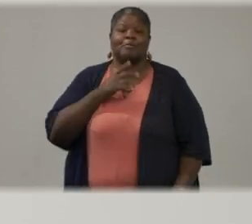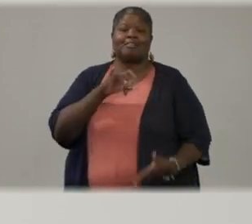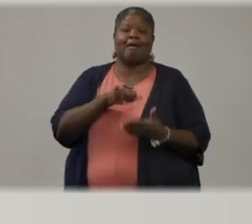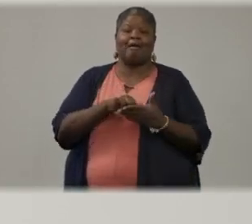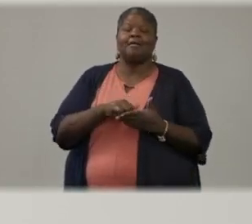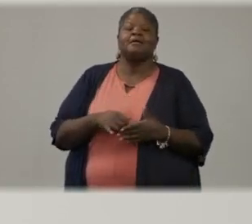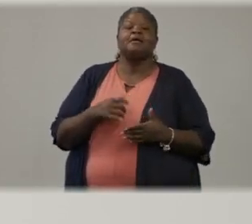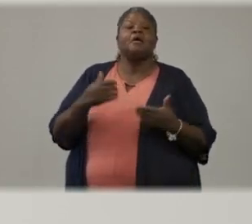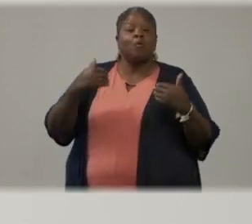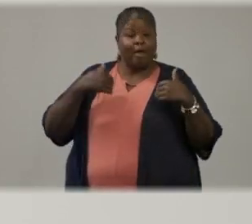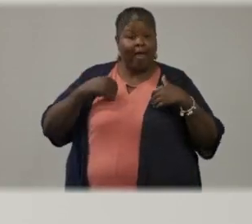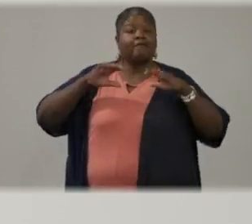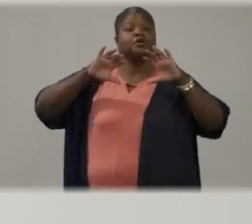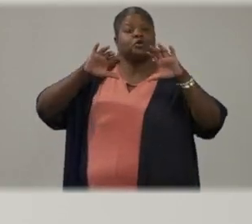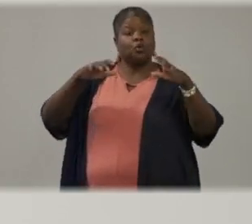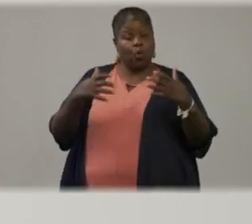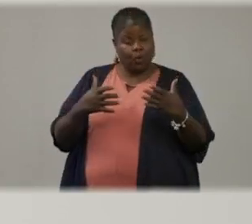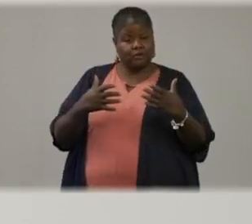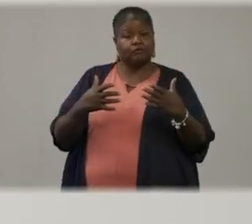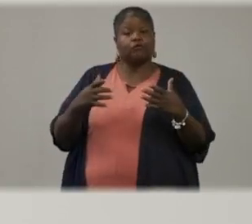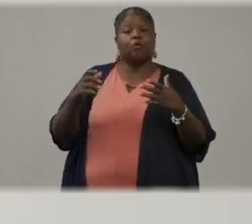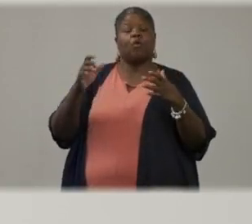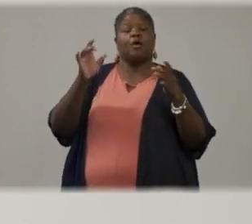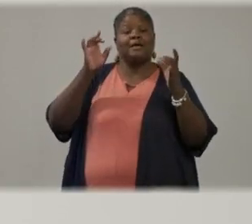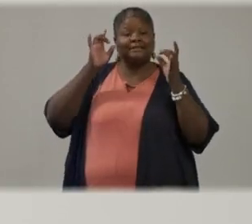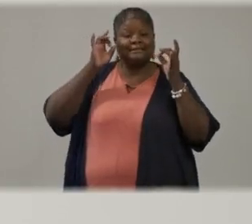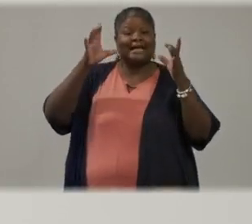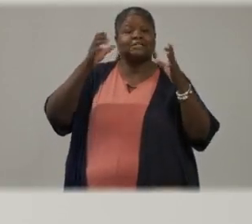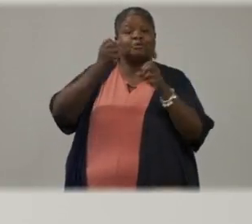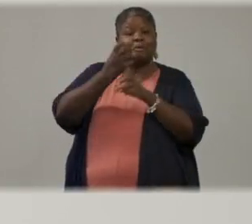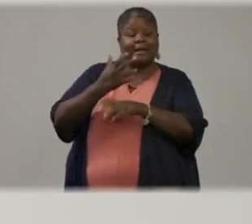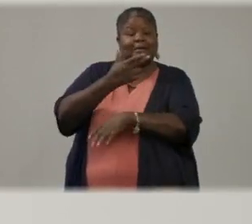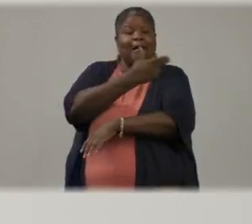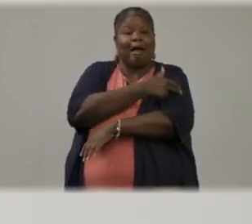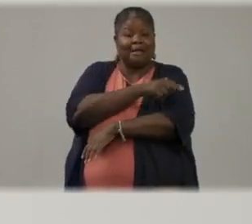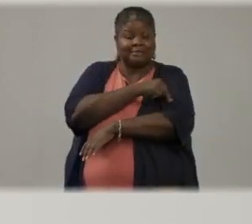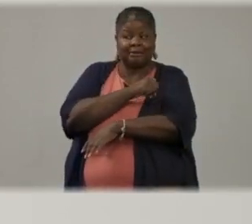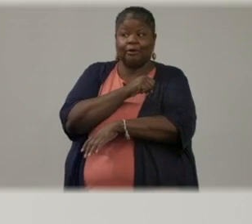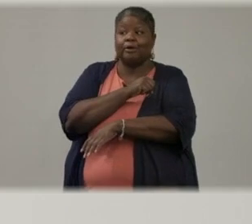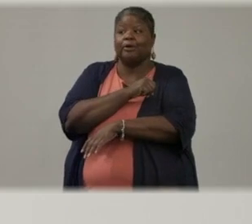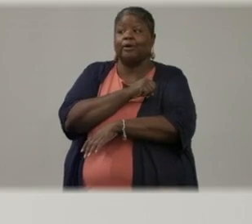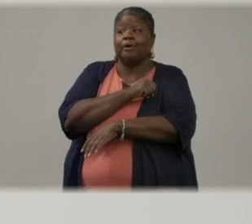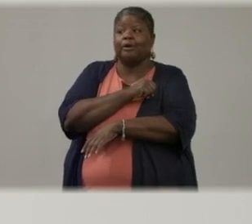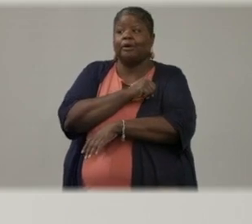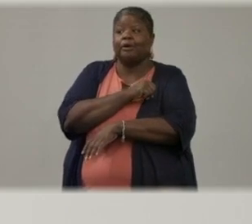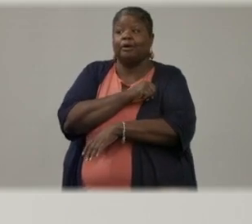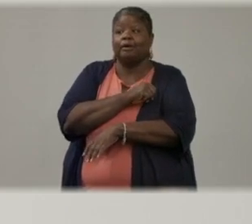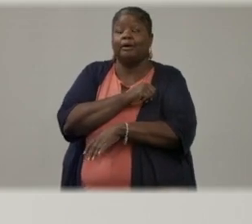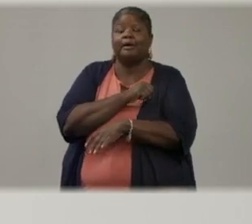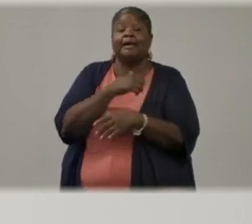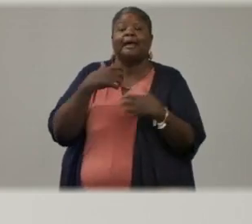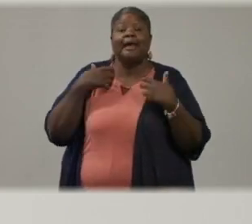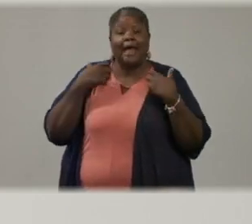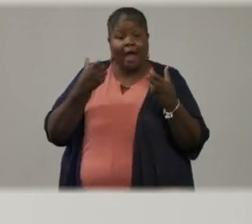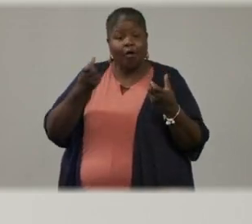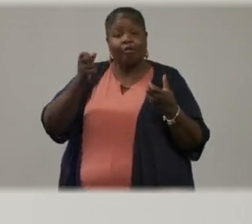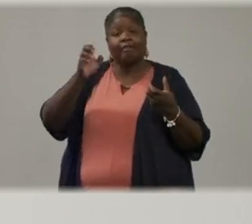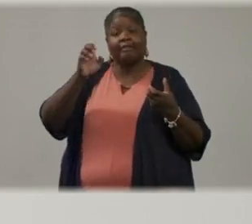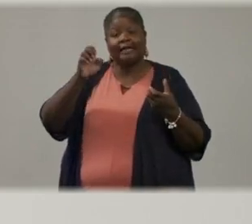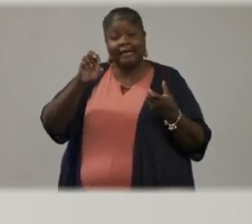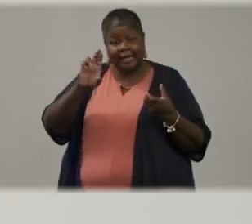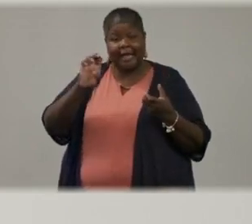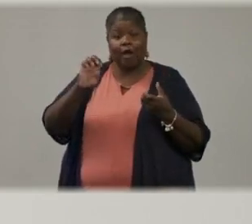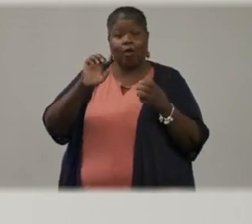that. There is a course for disaster preparedness for hospitals and healthcare can't talk. Healthcare organizations